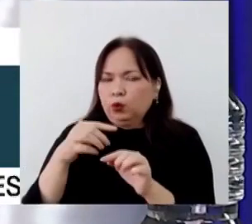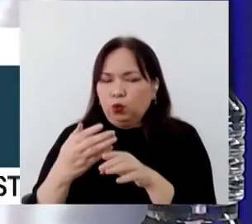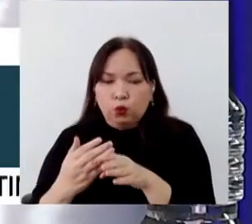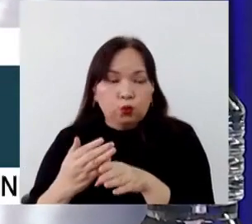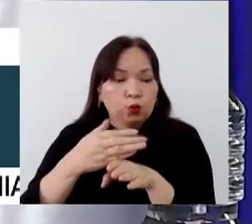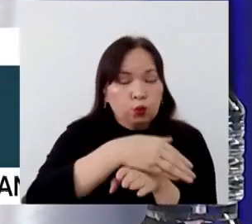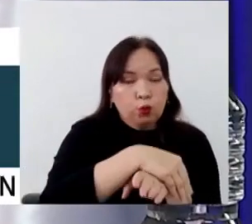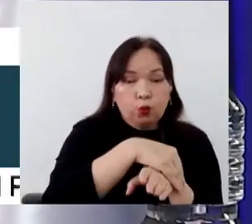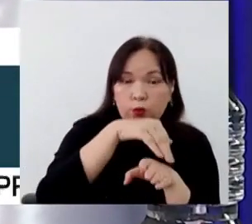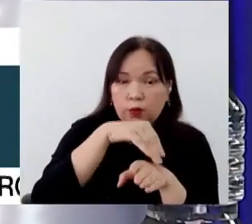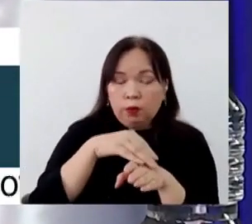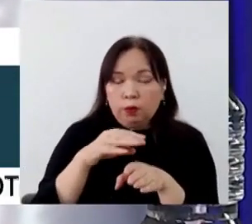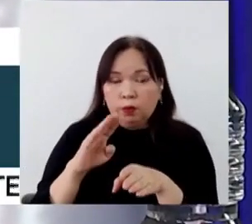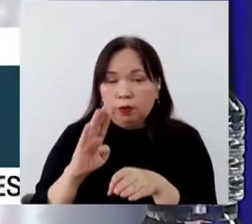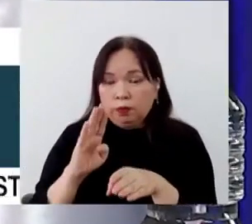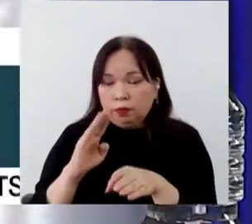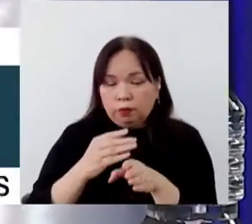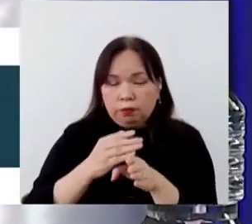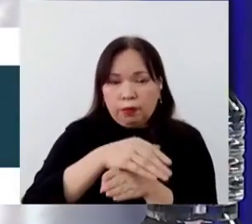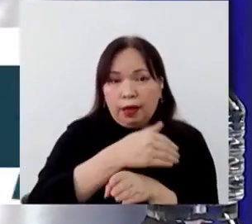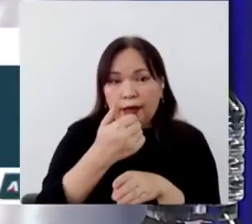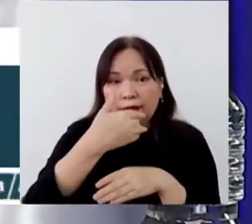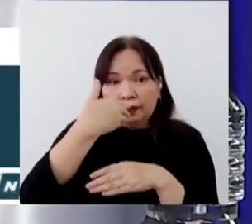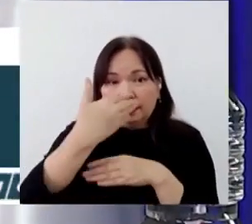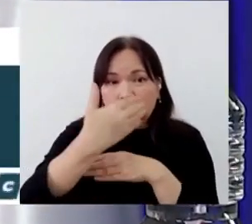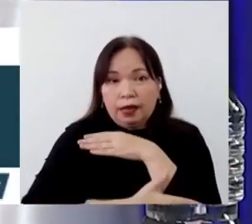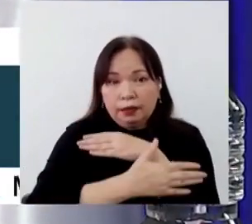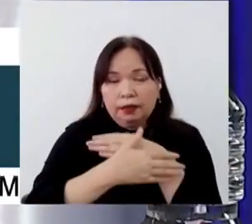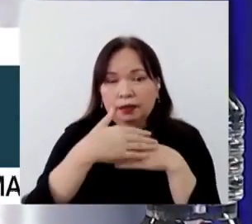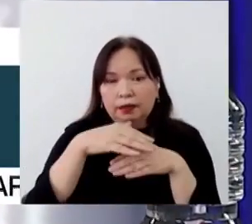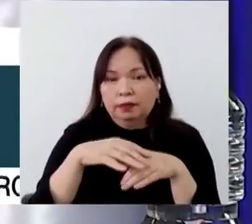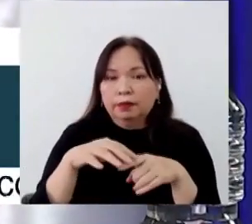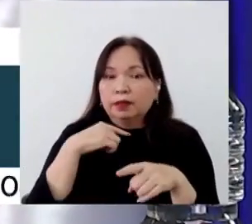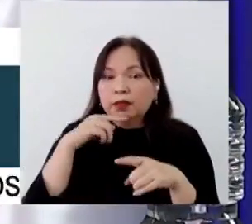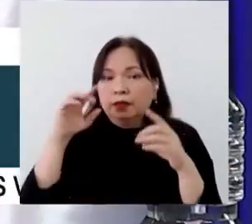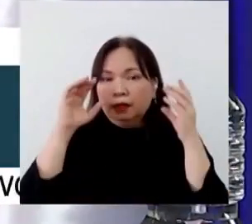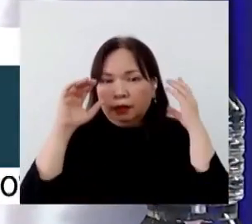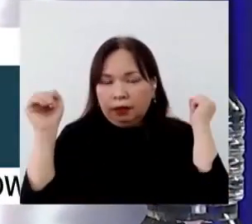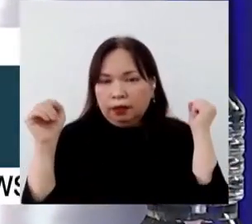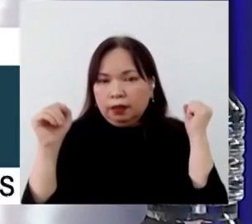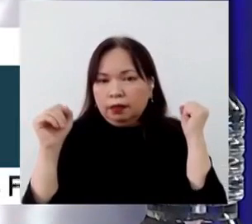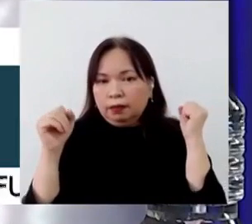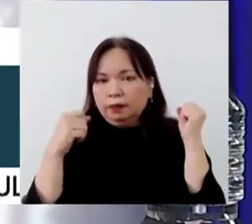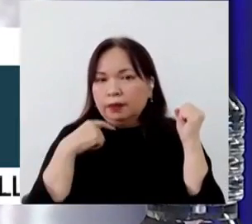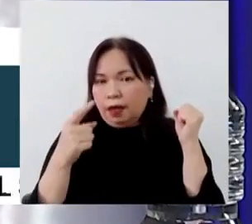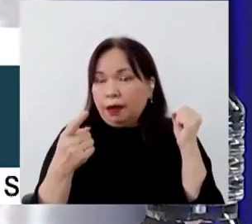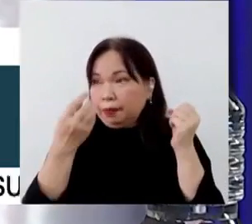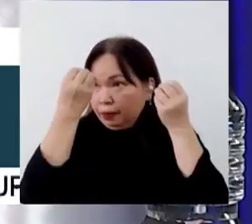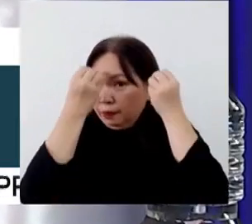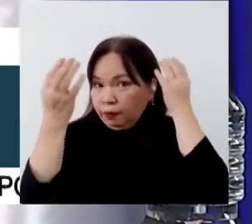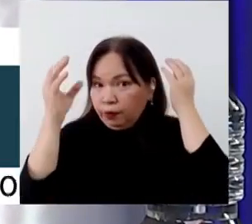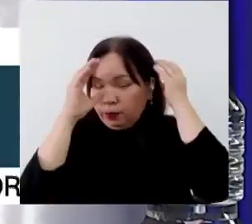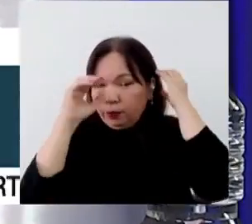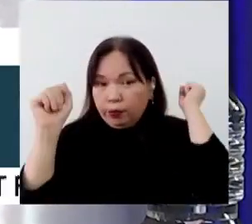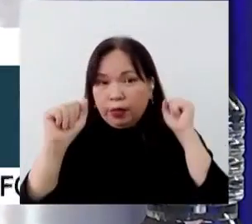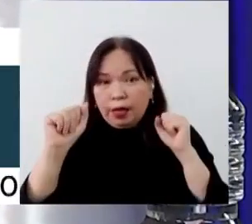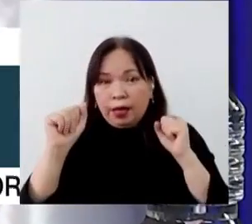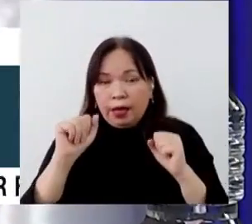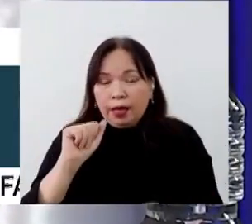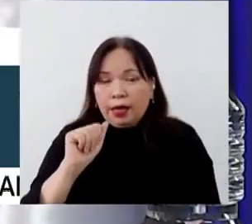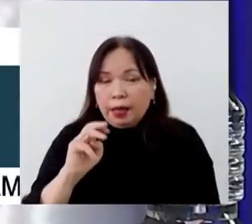to the border. But ang sabi ng ating ambassador, Filipinos, and we know this, very resilient, very